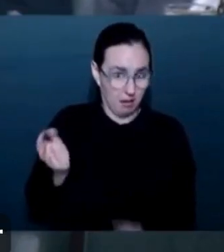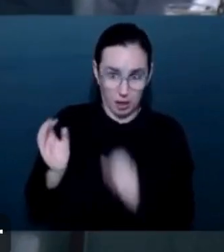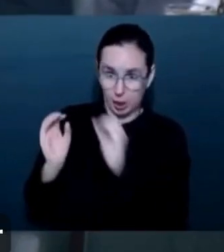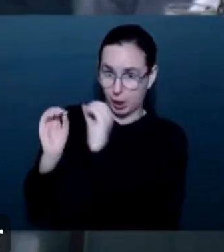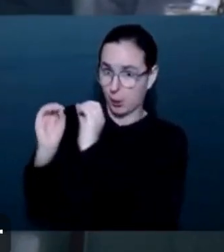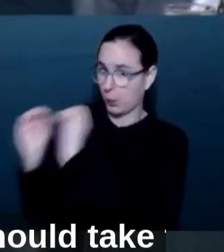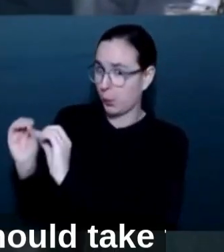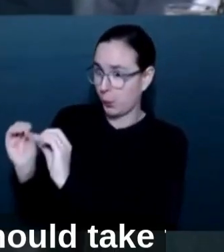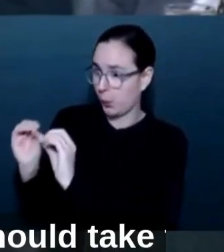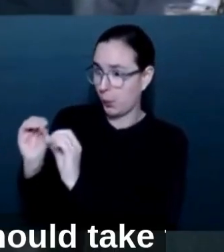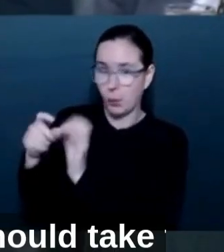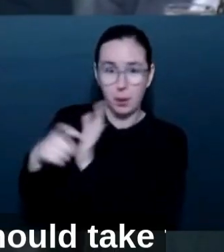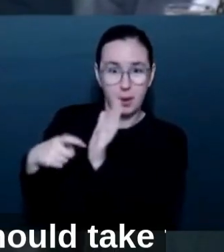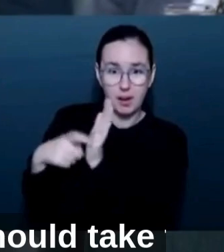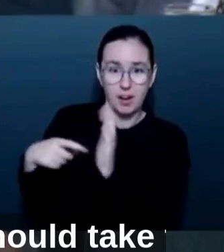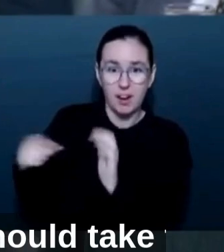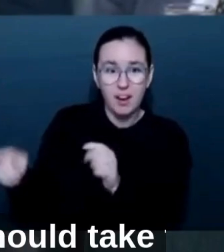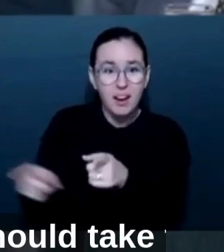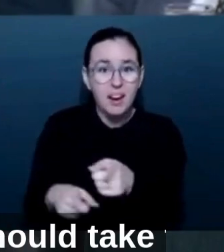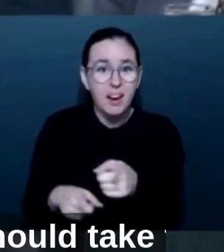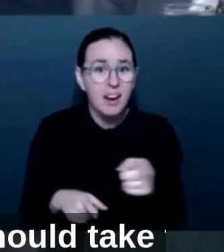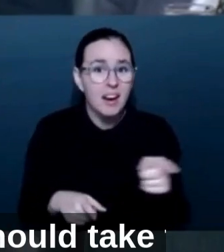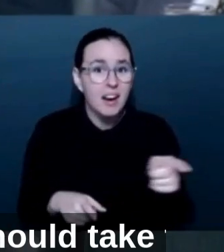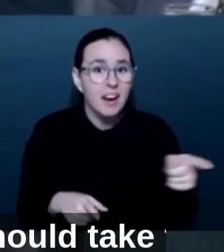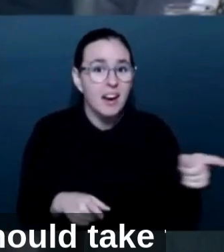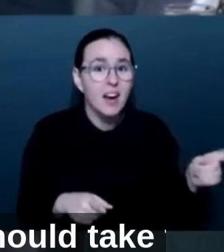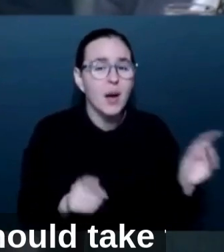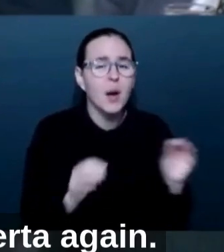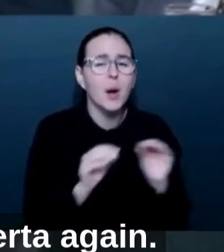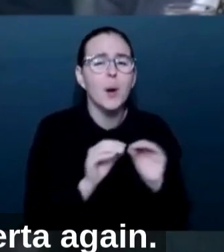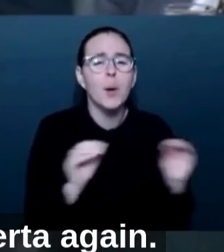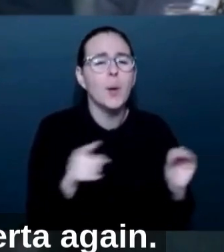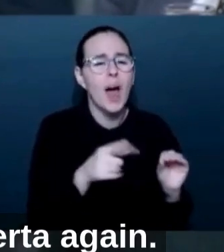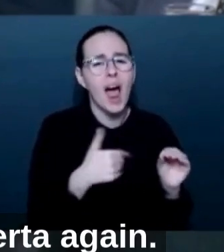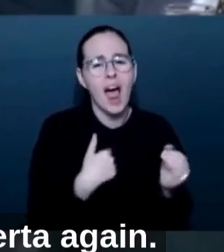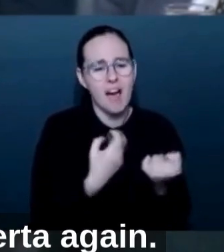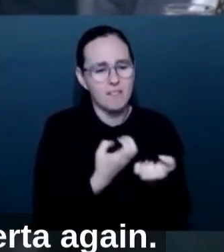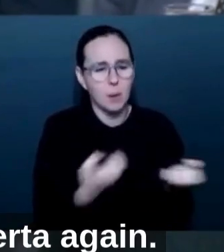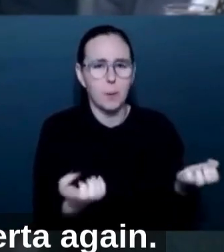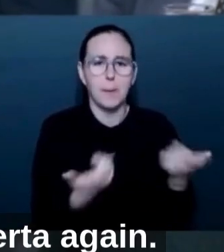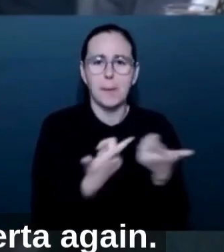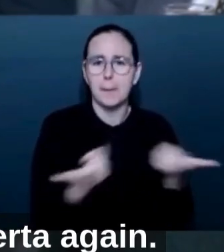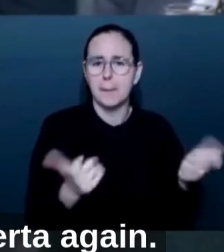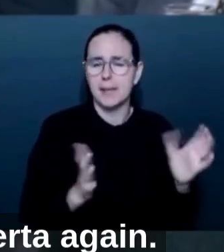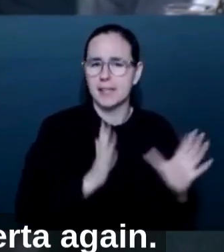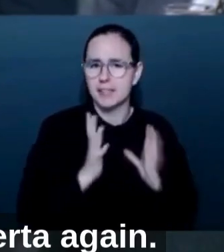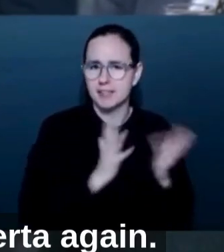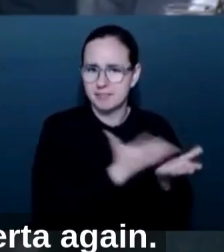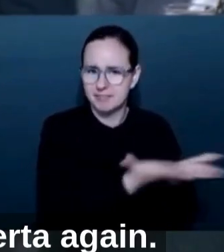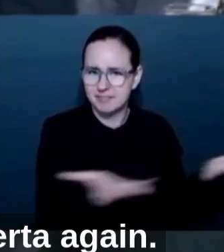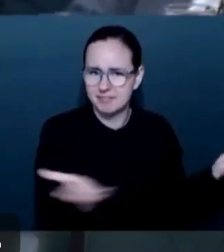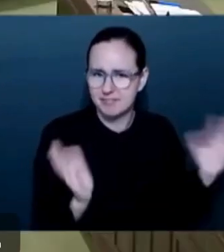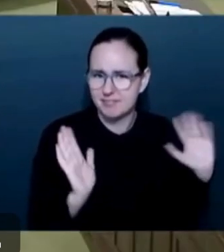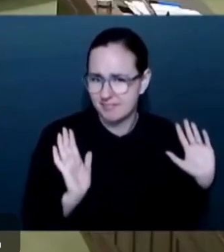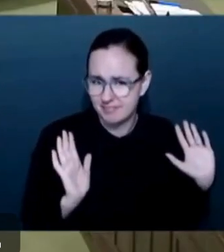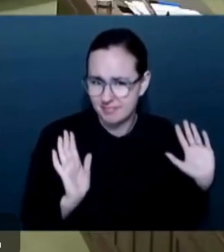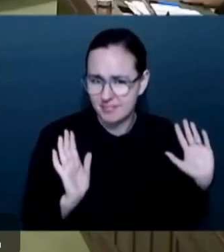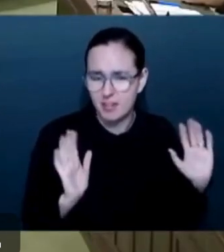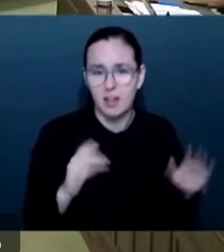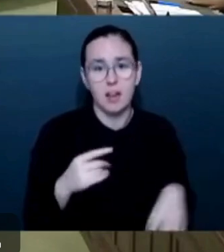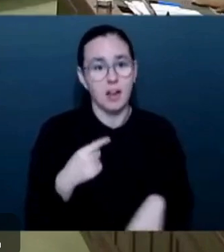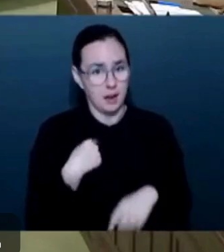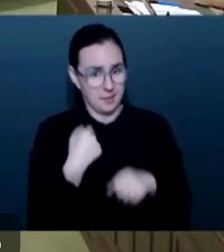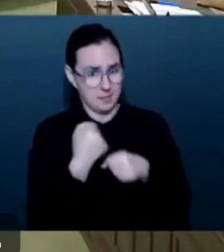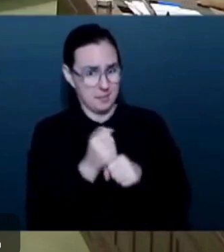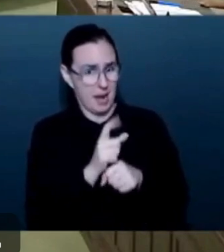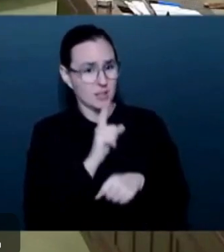we take for granted, quite frankly, Mr. Speaker. And one thing we should take for granted is make sure that the NDP never empower an Alberta again. The Honourable